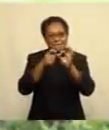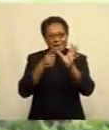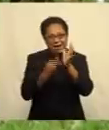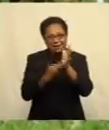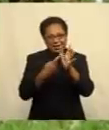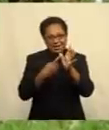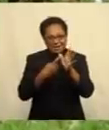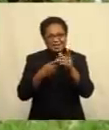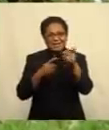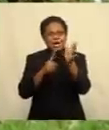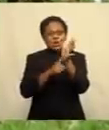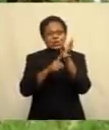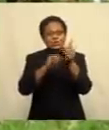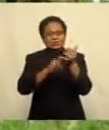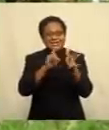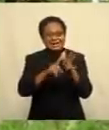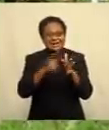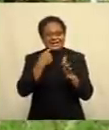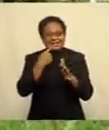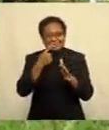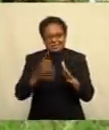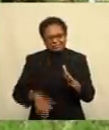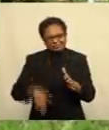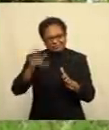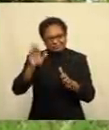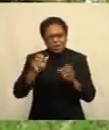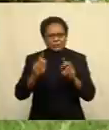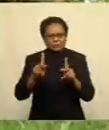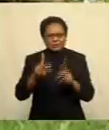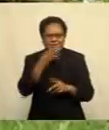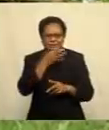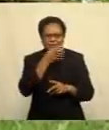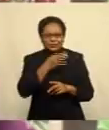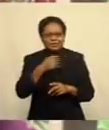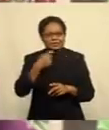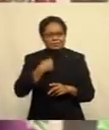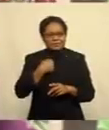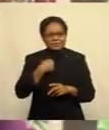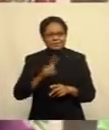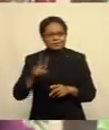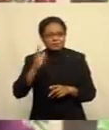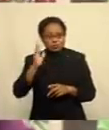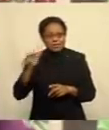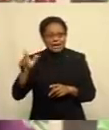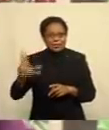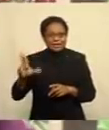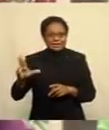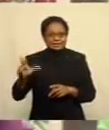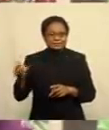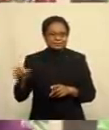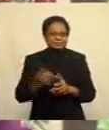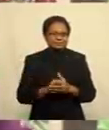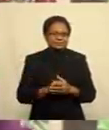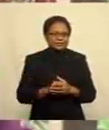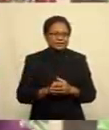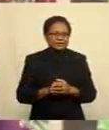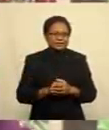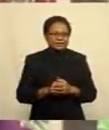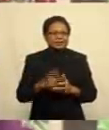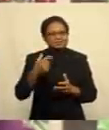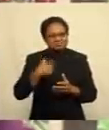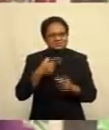growing up, opportunities were limited. I attended Naikalanga Village School from year 1 right to year